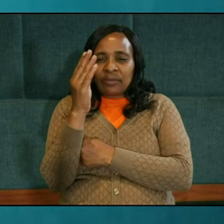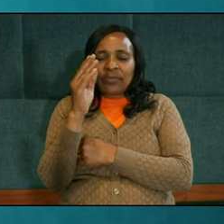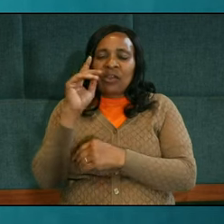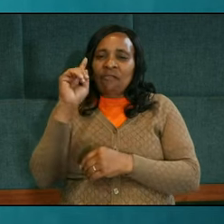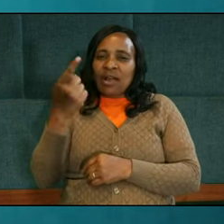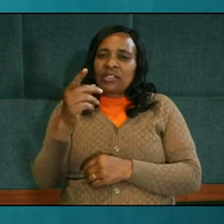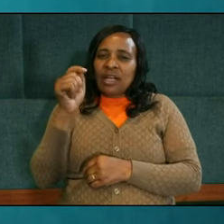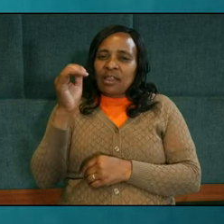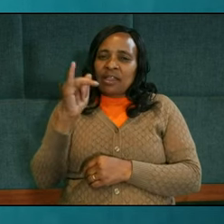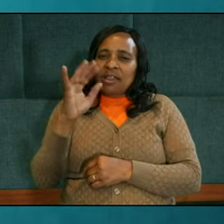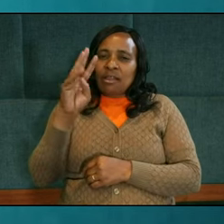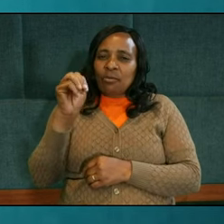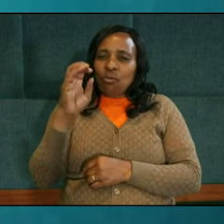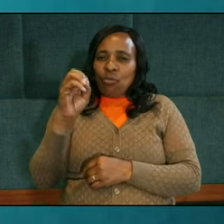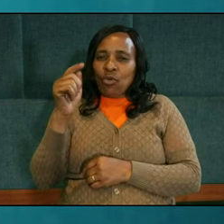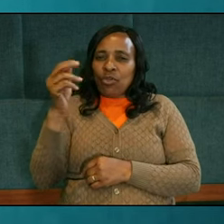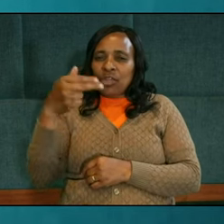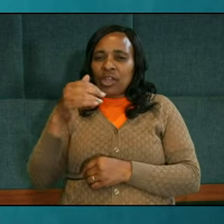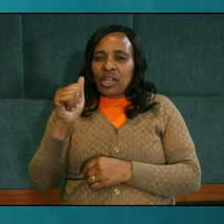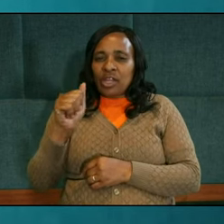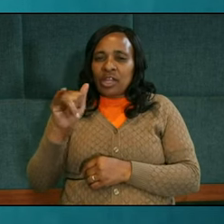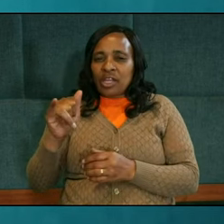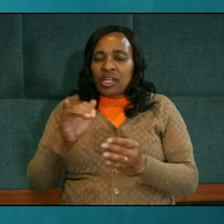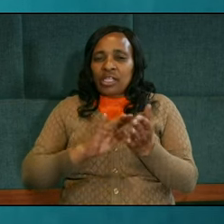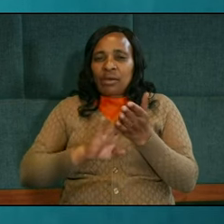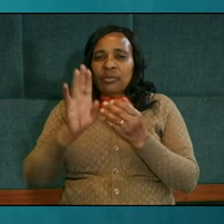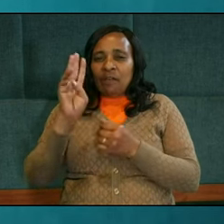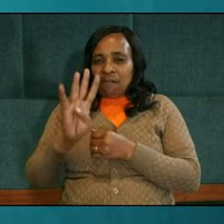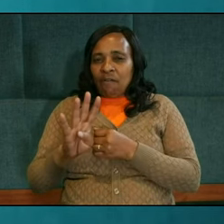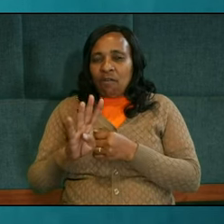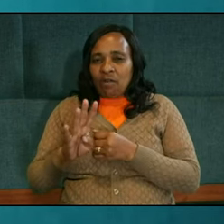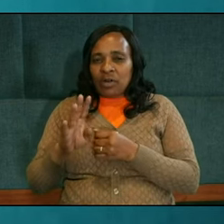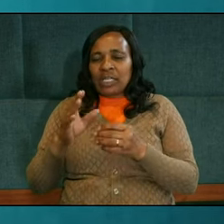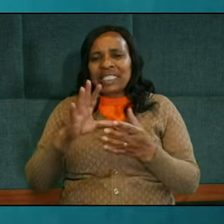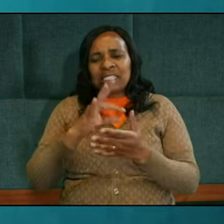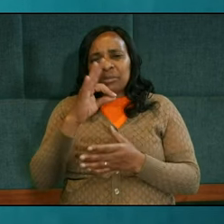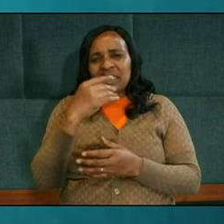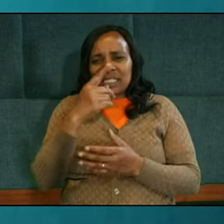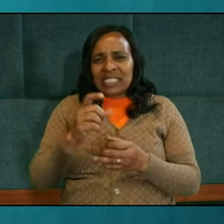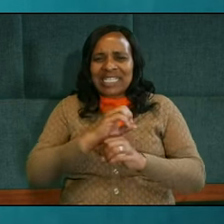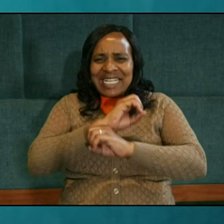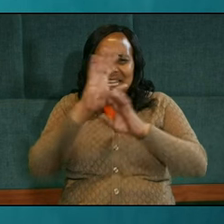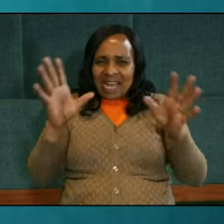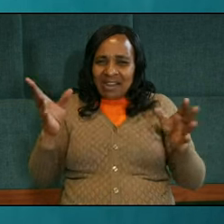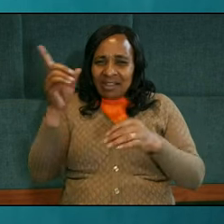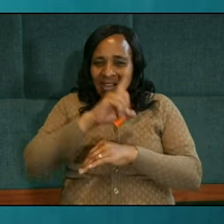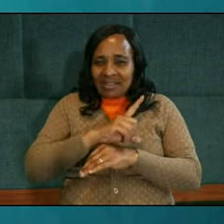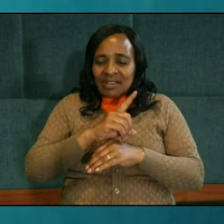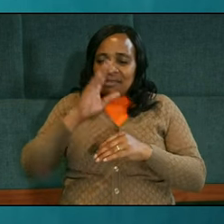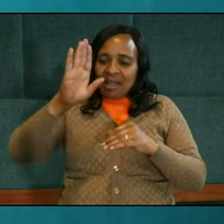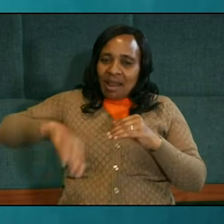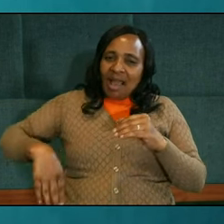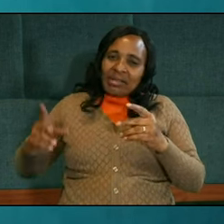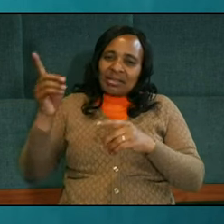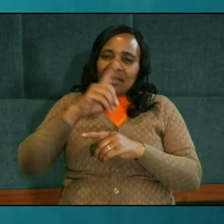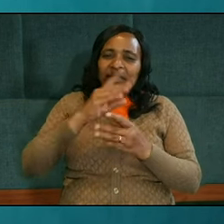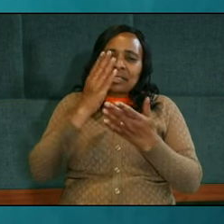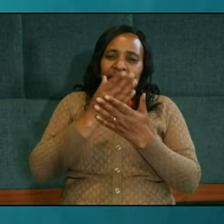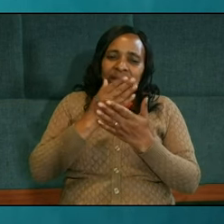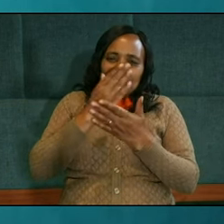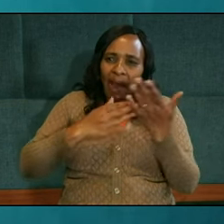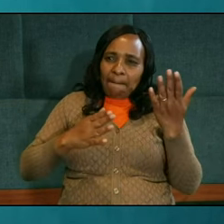1 Timothy 4:1, the Spirit clearly says that in later times, some will abandon their